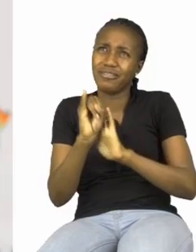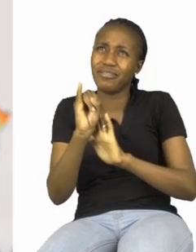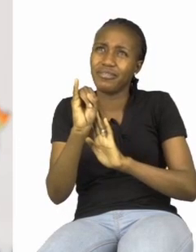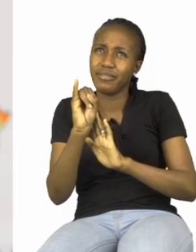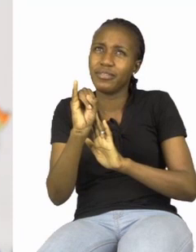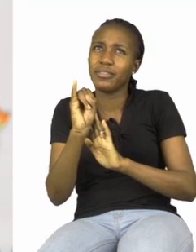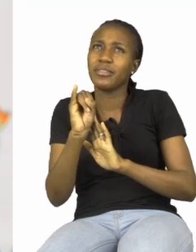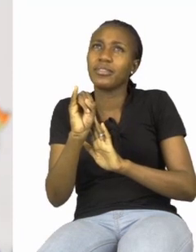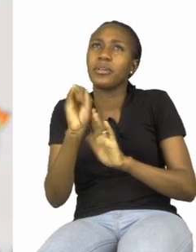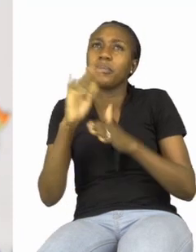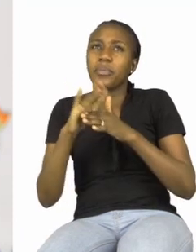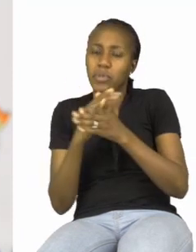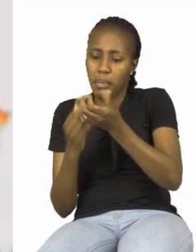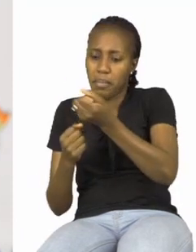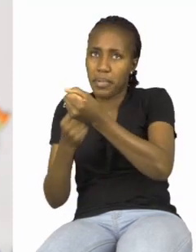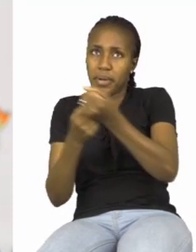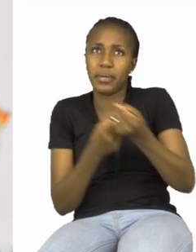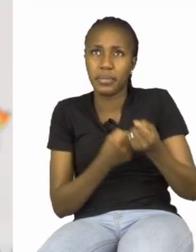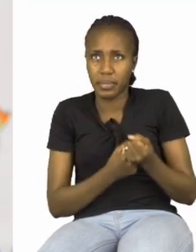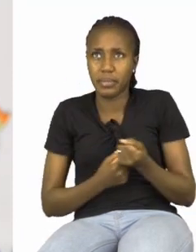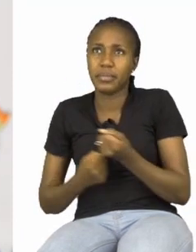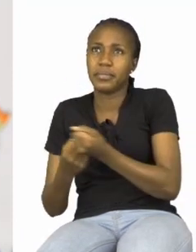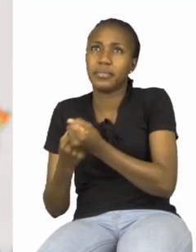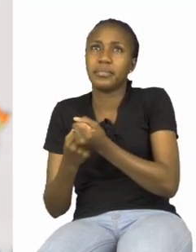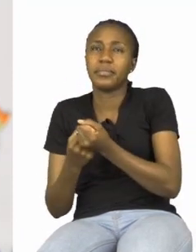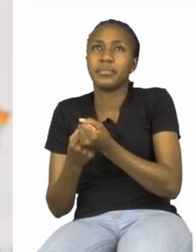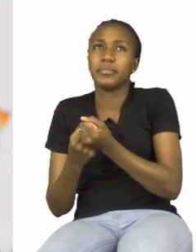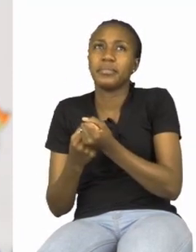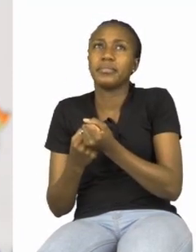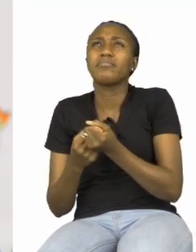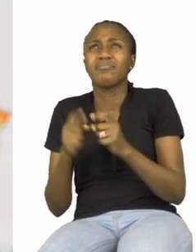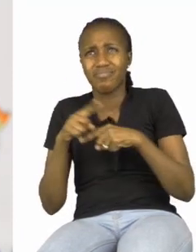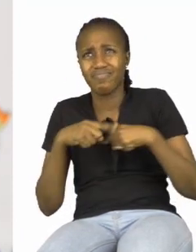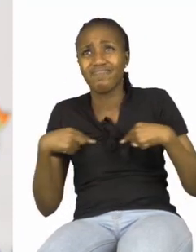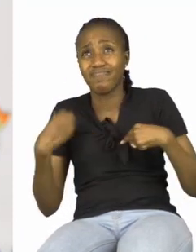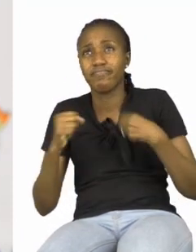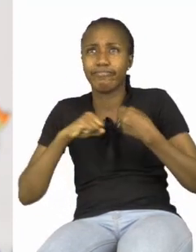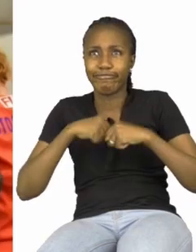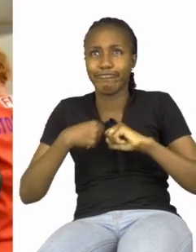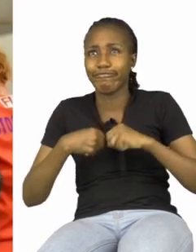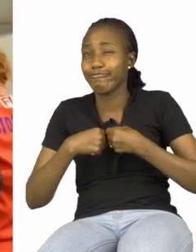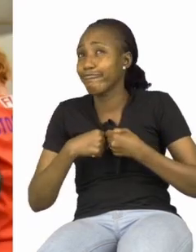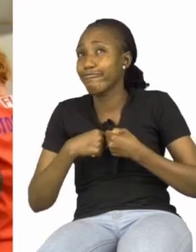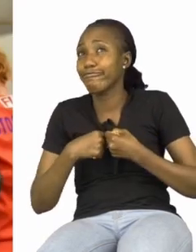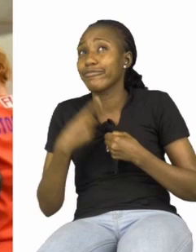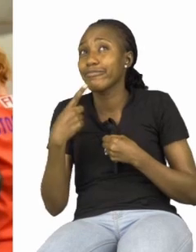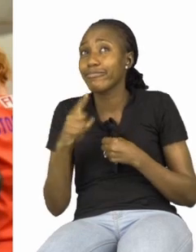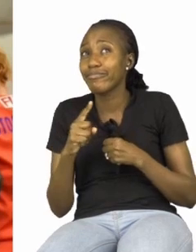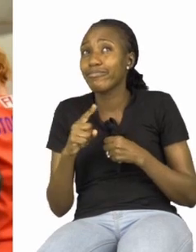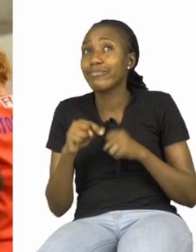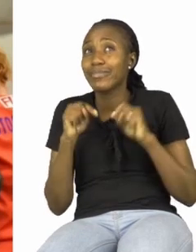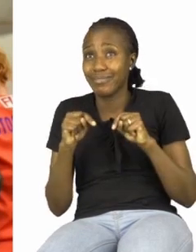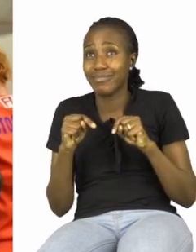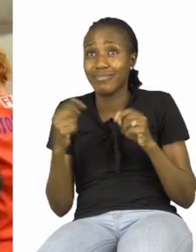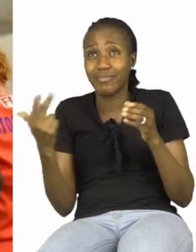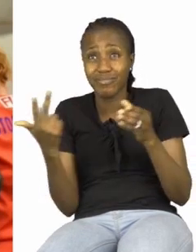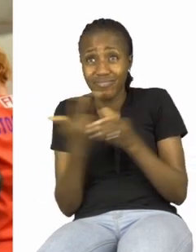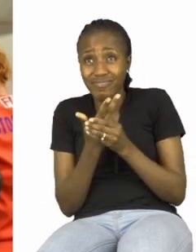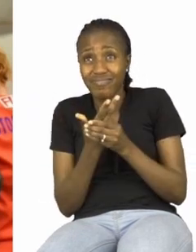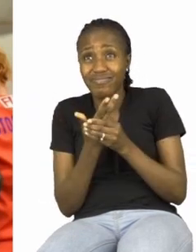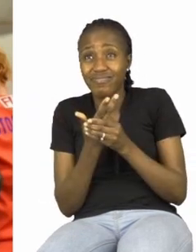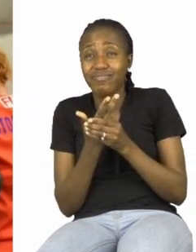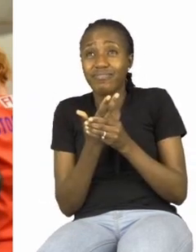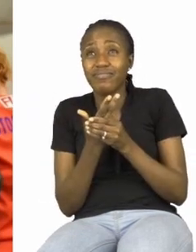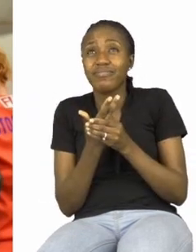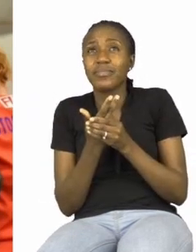funding perspective, from a facility perspective, we've gone through our ups and downs. But I think the new crop of players is really